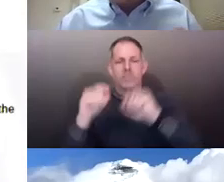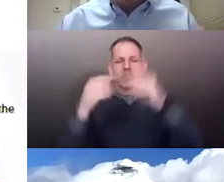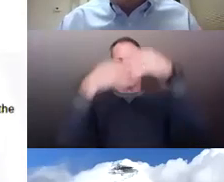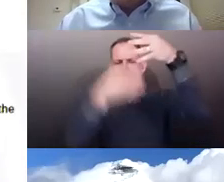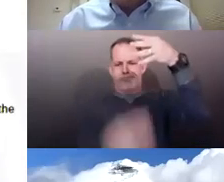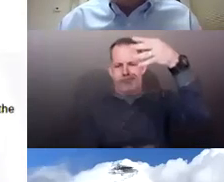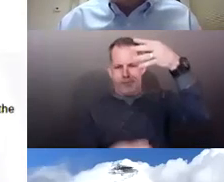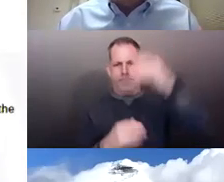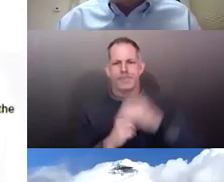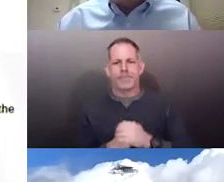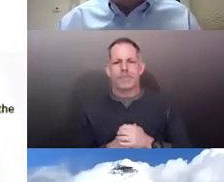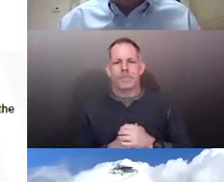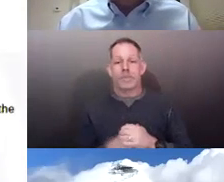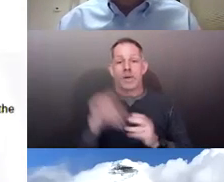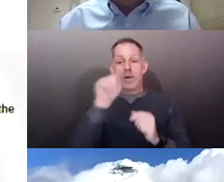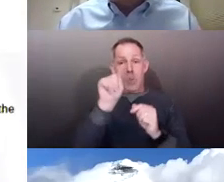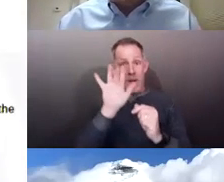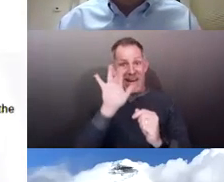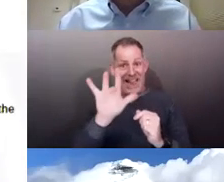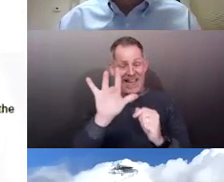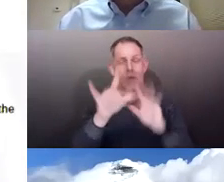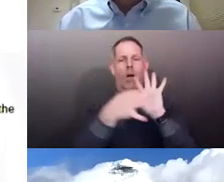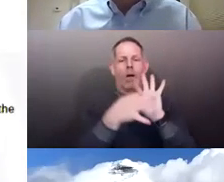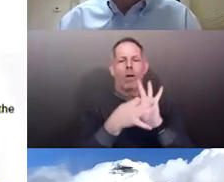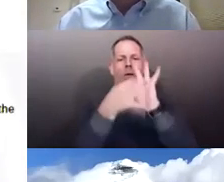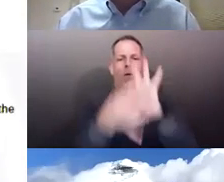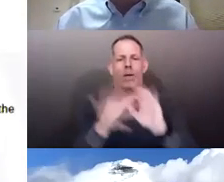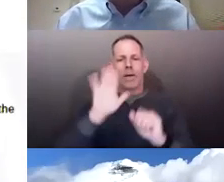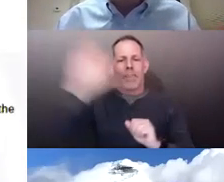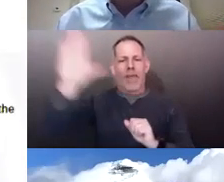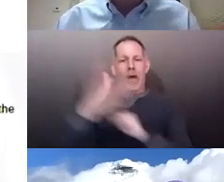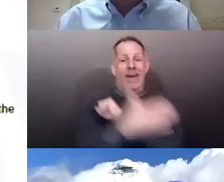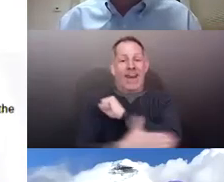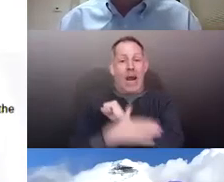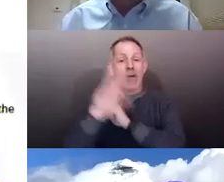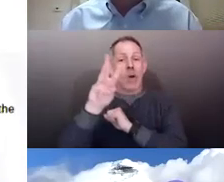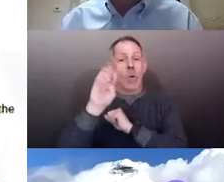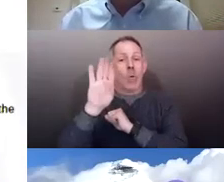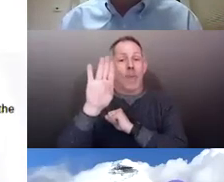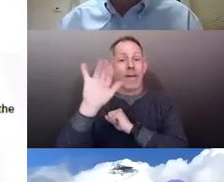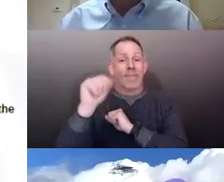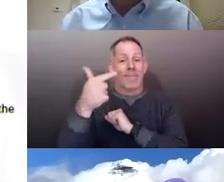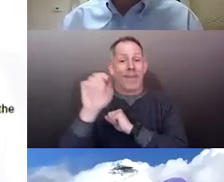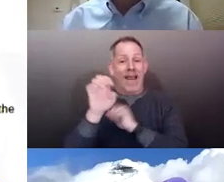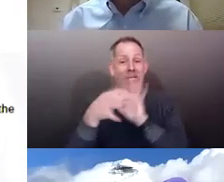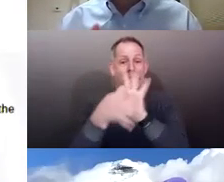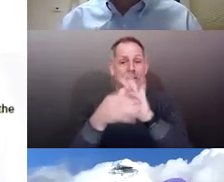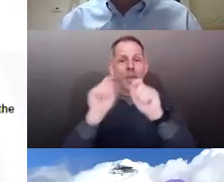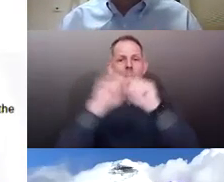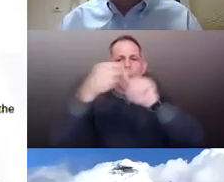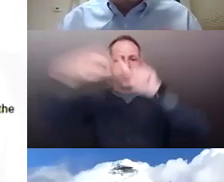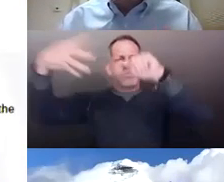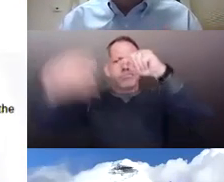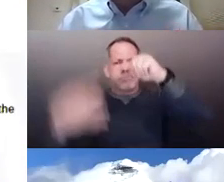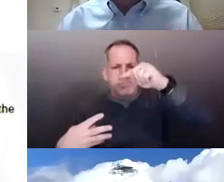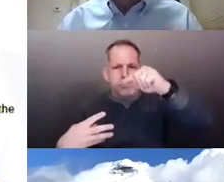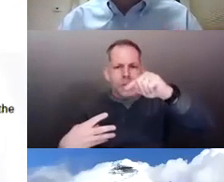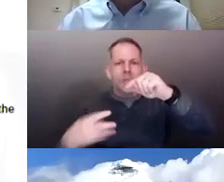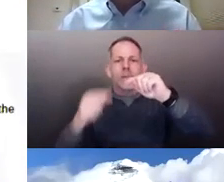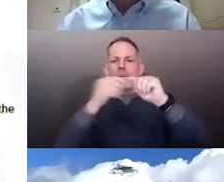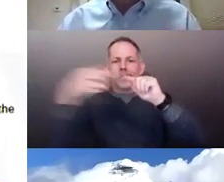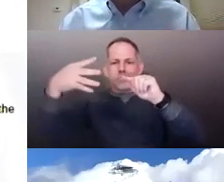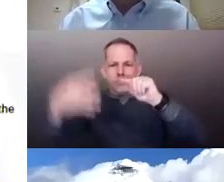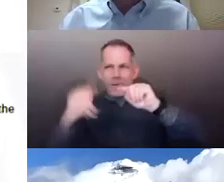different time windows that we define for what we're looking at, as well as different days of the week when we update our data. The data is constantly